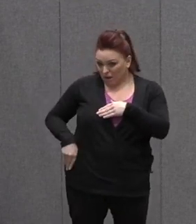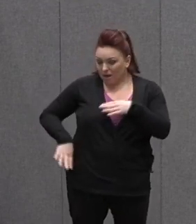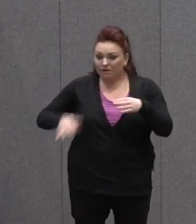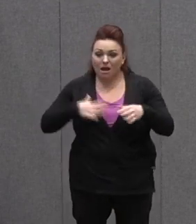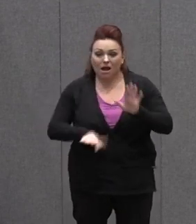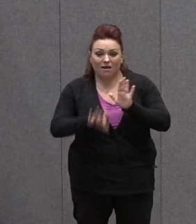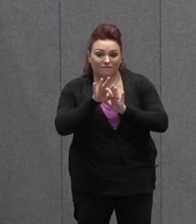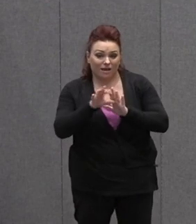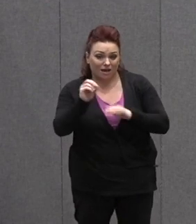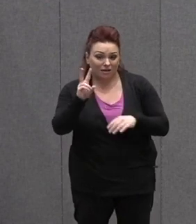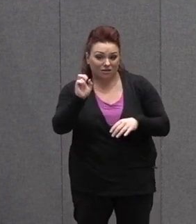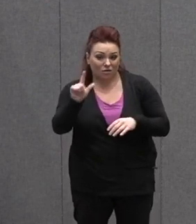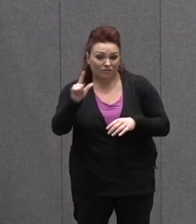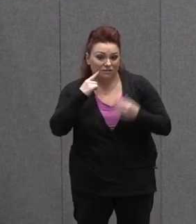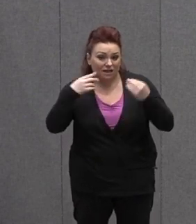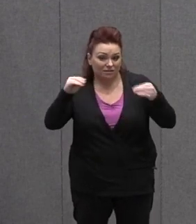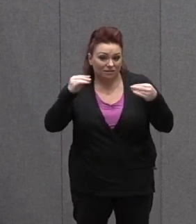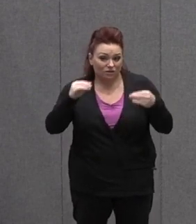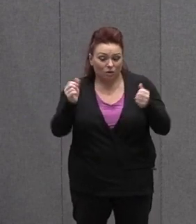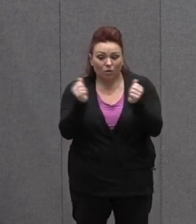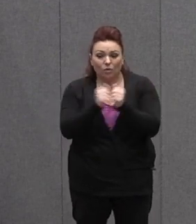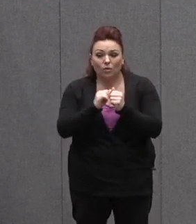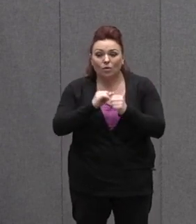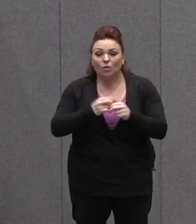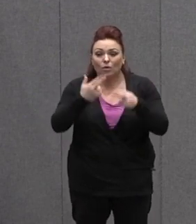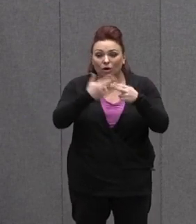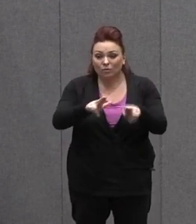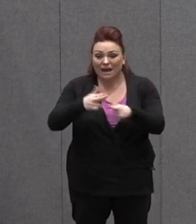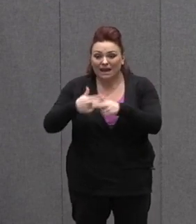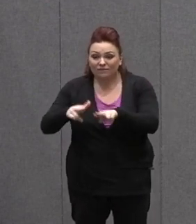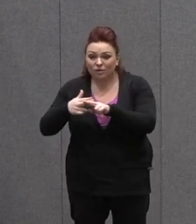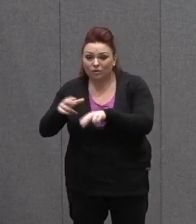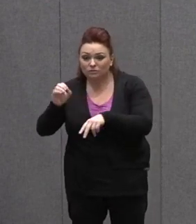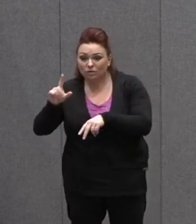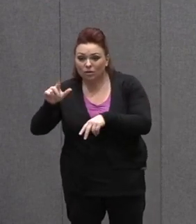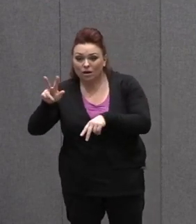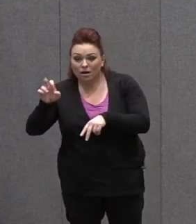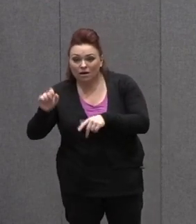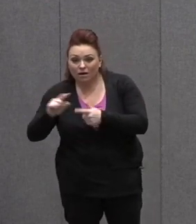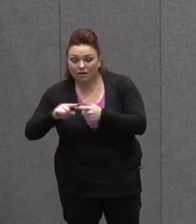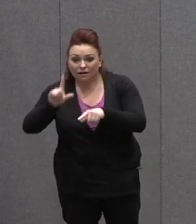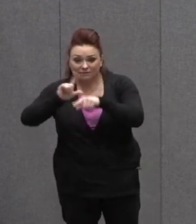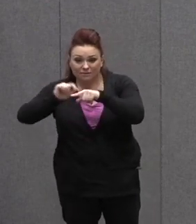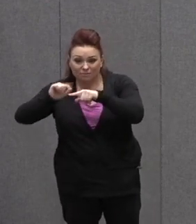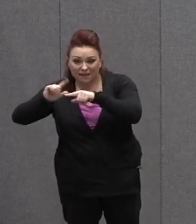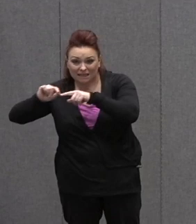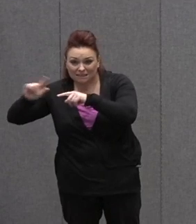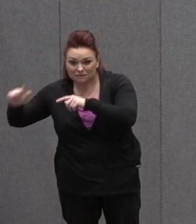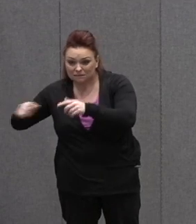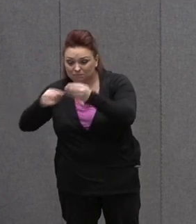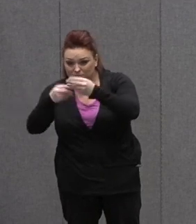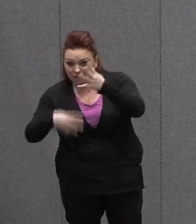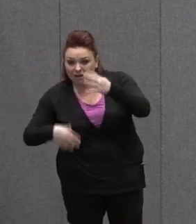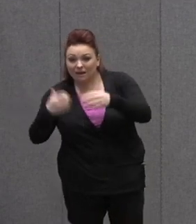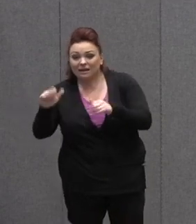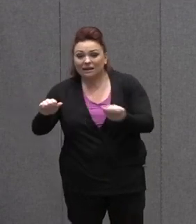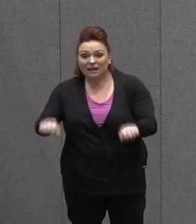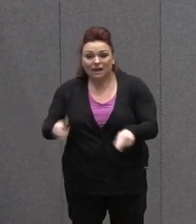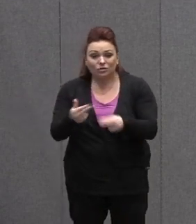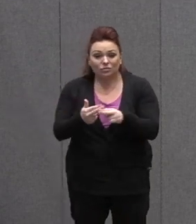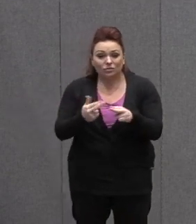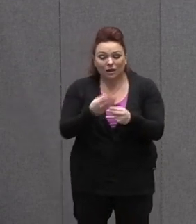I find ovals at the store. Huevos, olives, beans galore. Can you name a couple